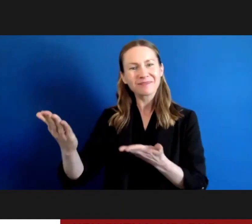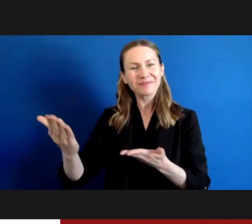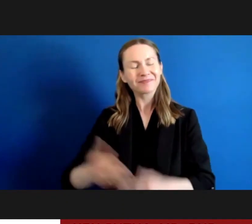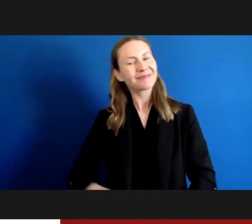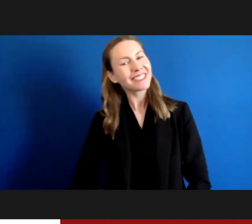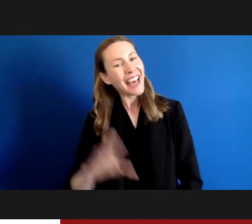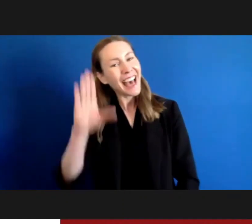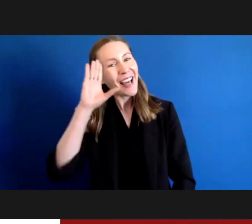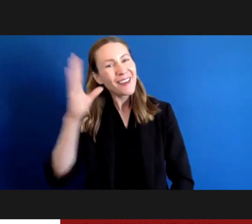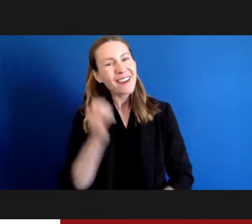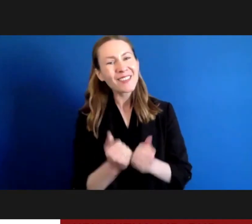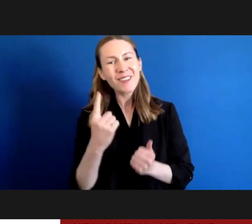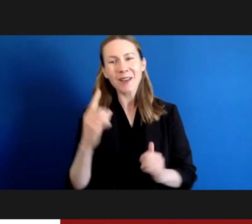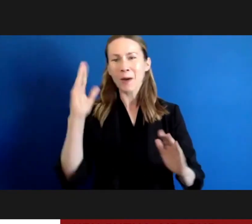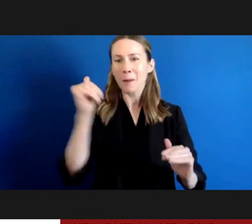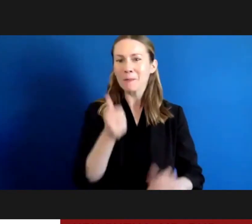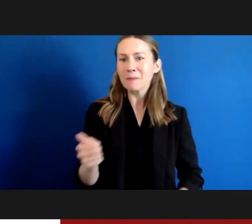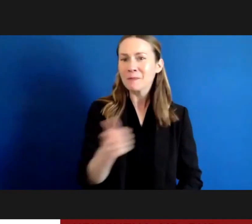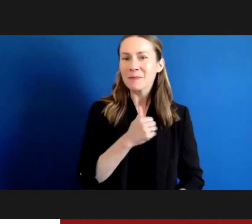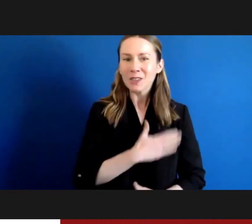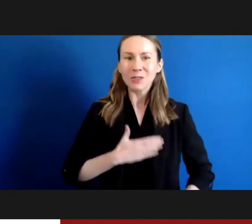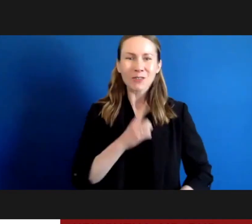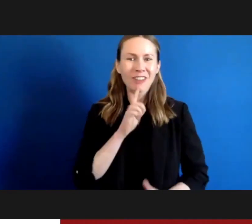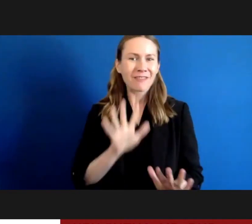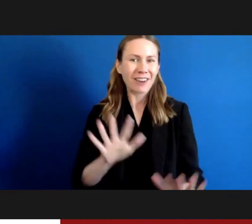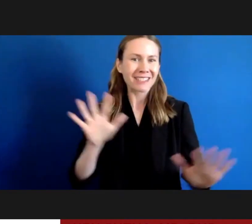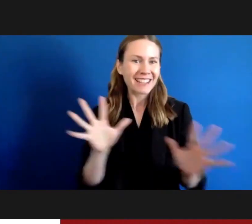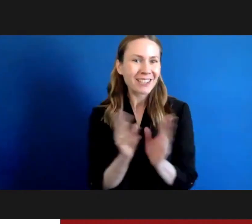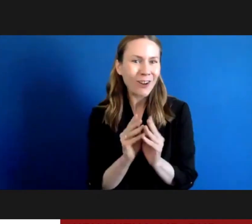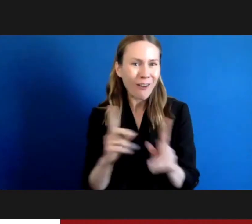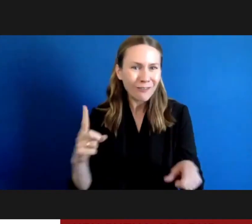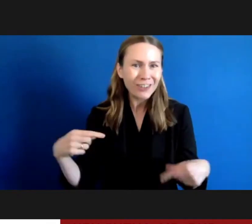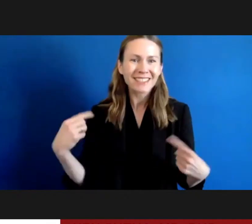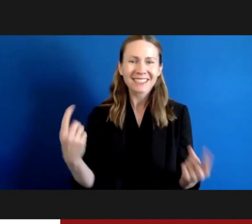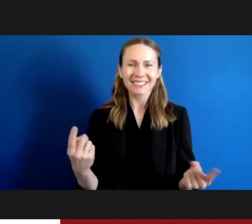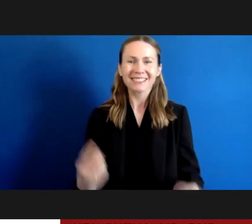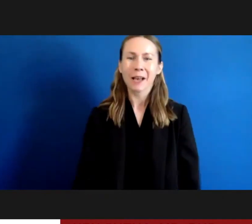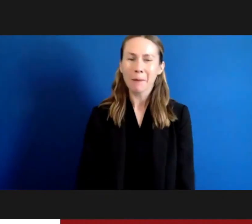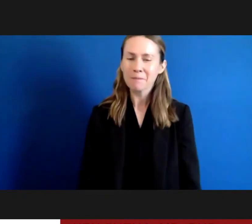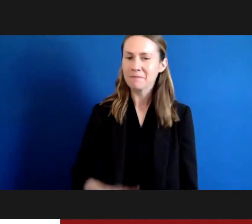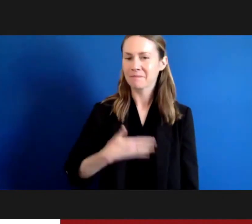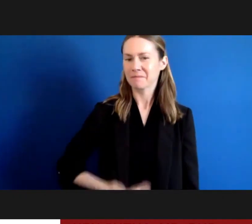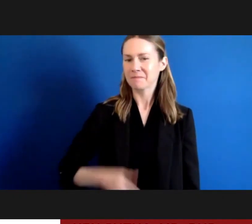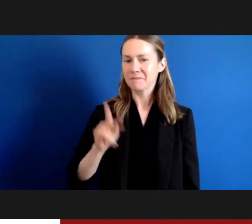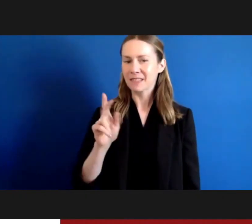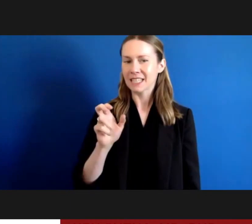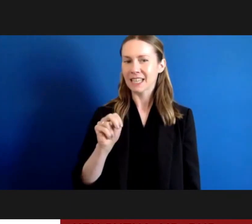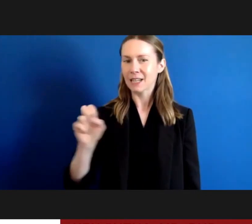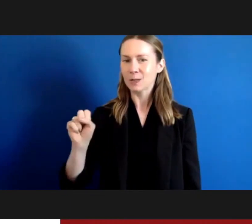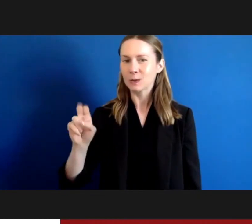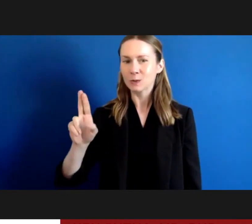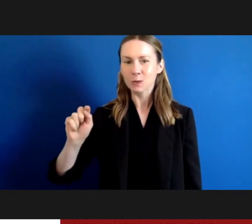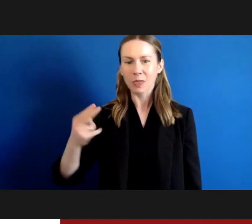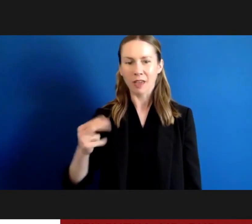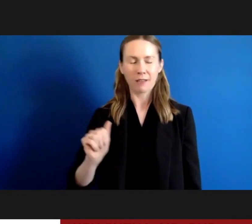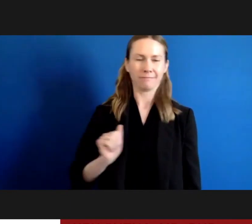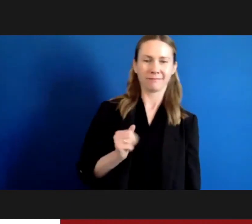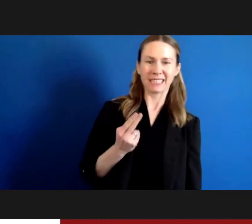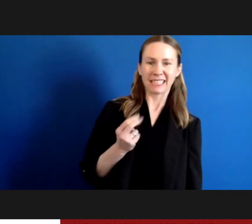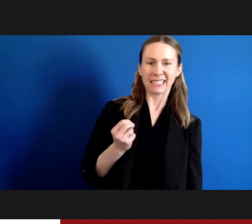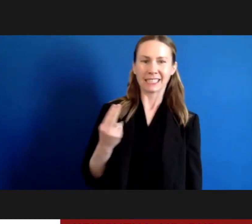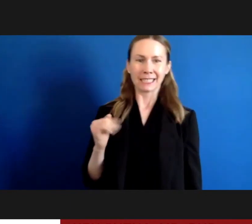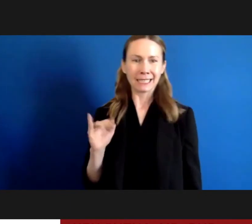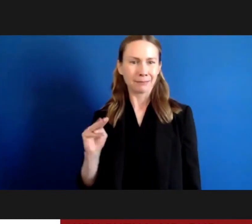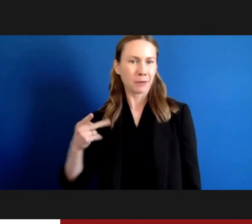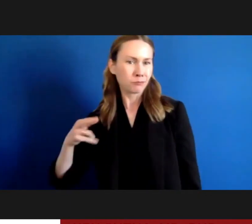Hi, everyone. I hope you all have been enjoying this really fantastic conference that we've had. My name is Ken Sutha. I use he, him pronouns. I